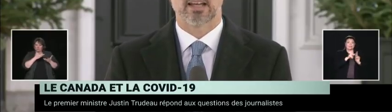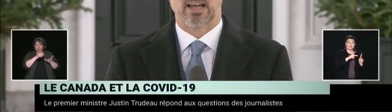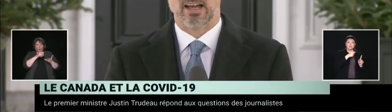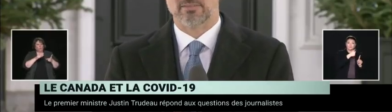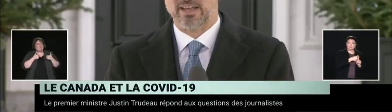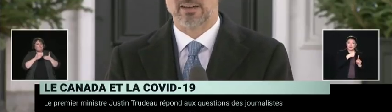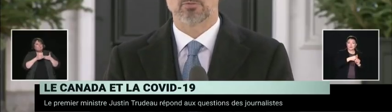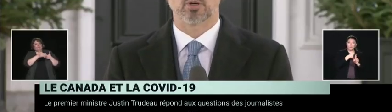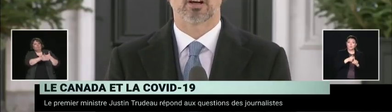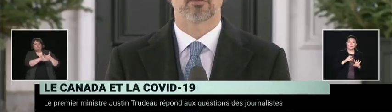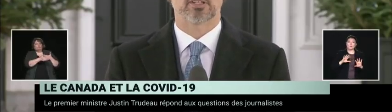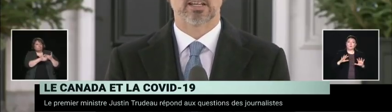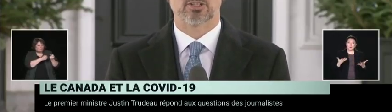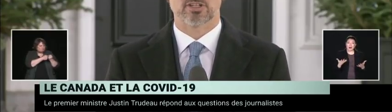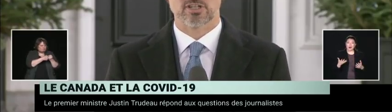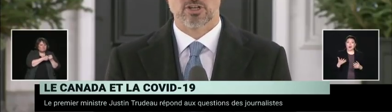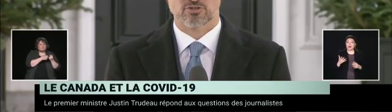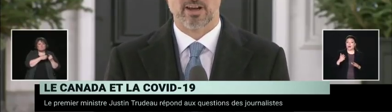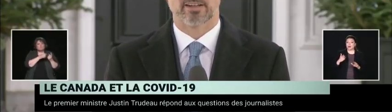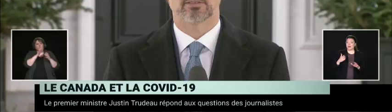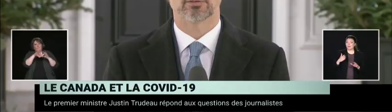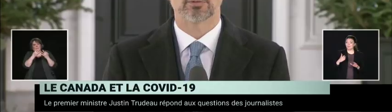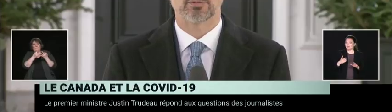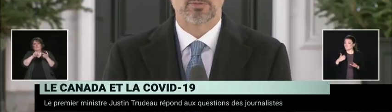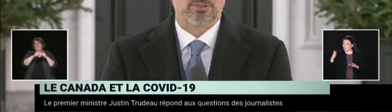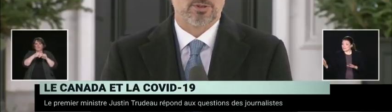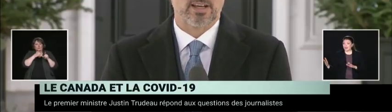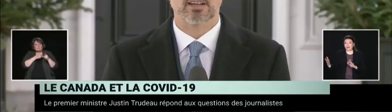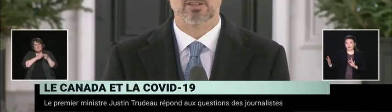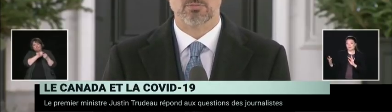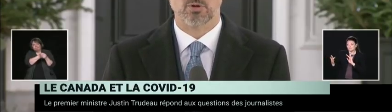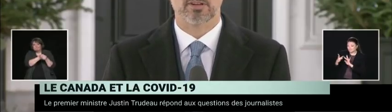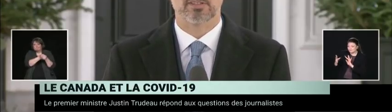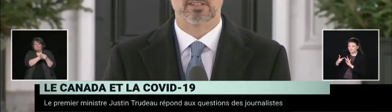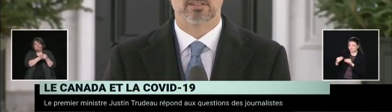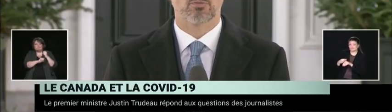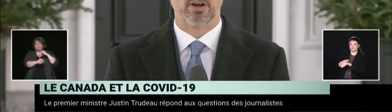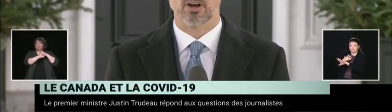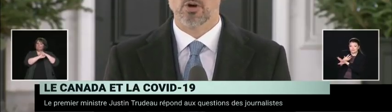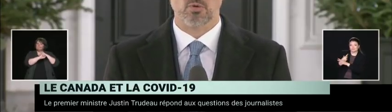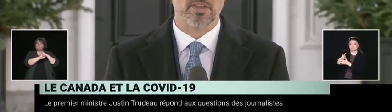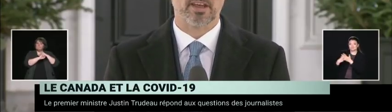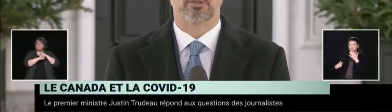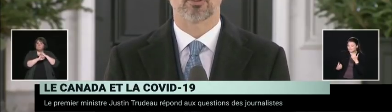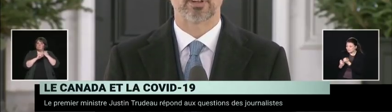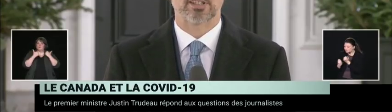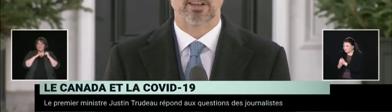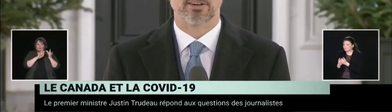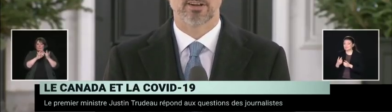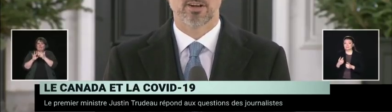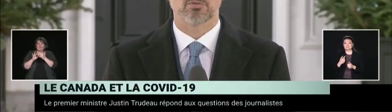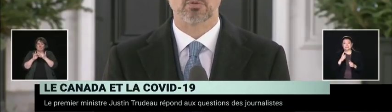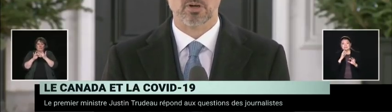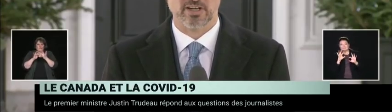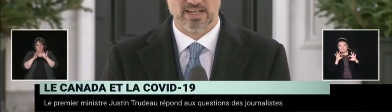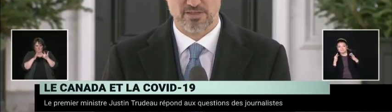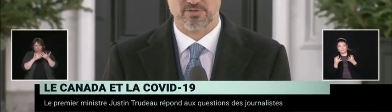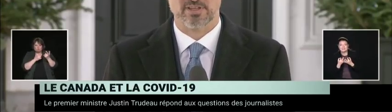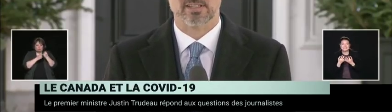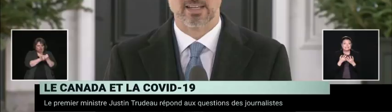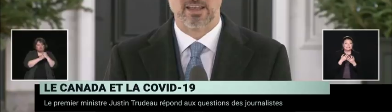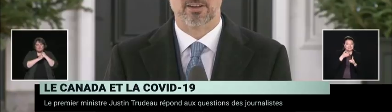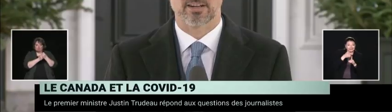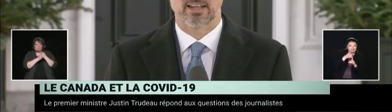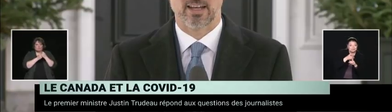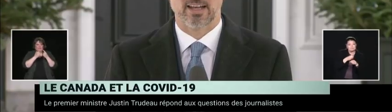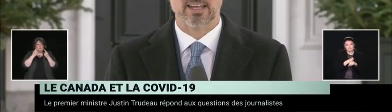ones, have more conversations, try to create a supportive system where we're there for each other, where we're going to get through